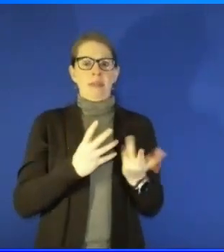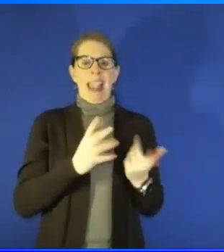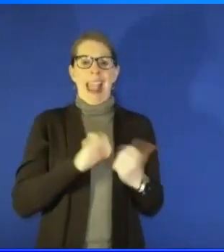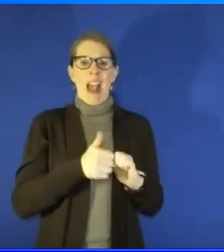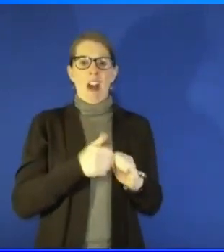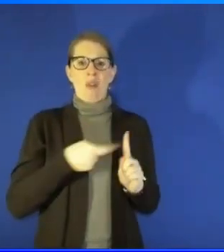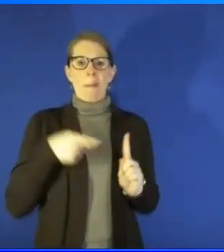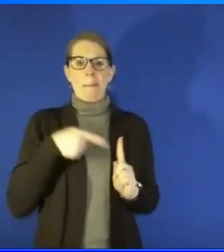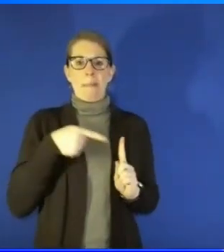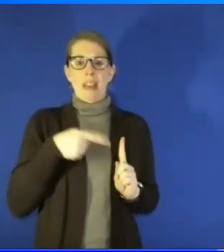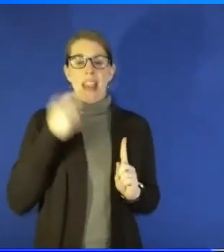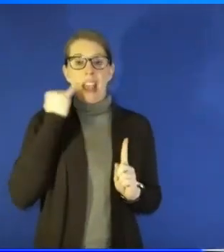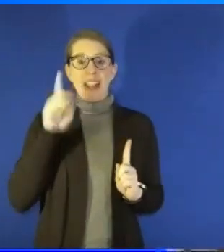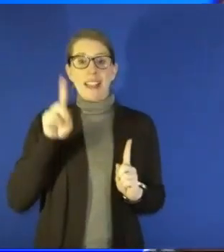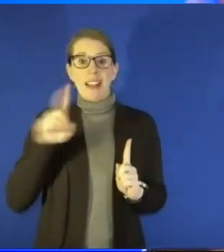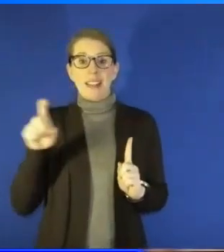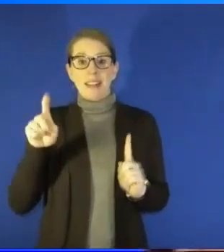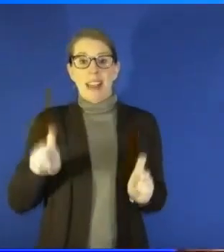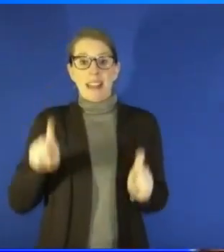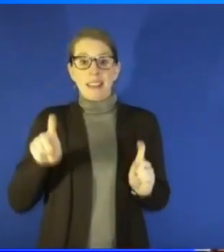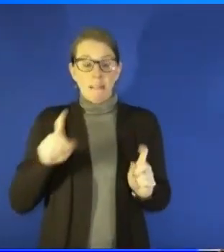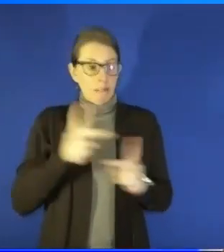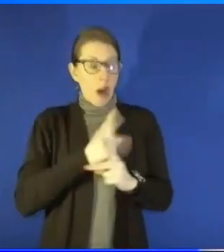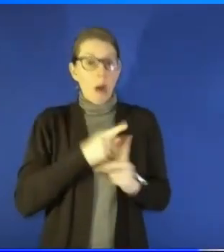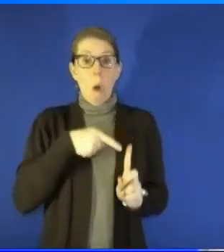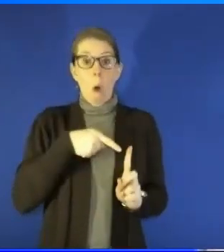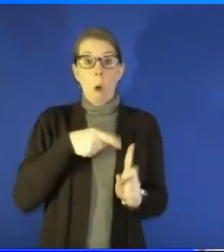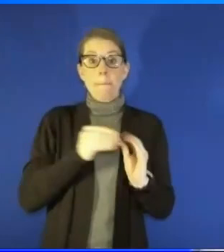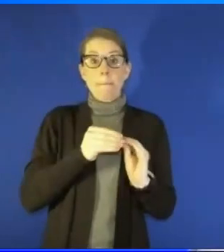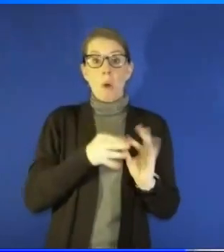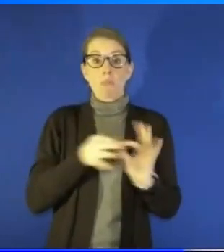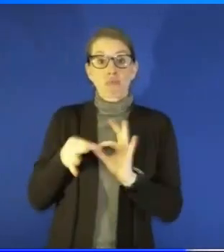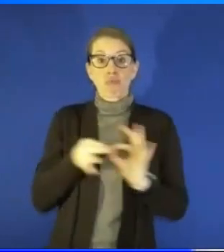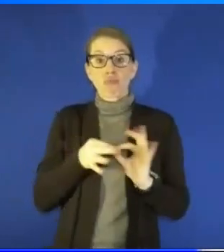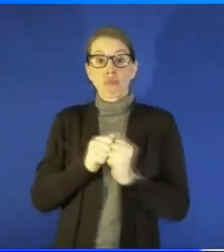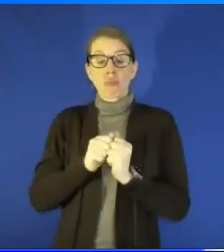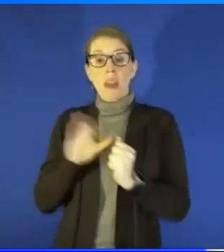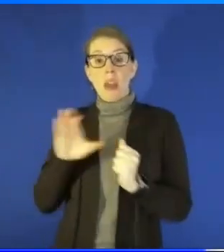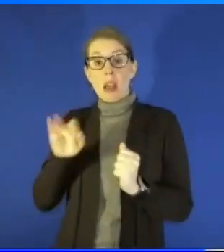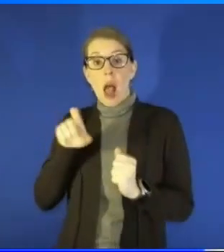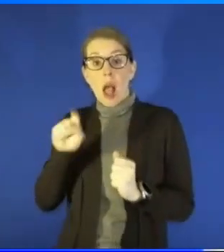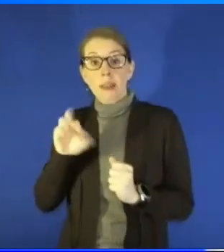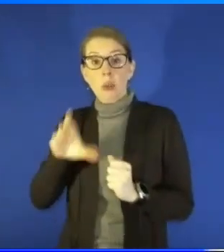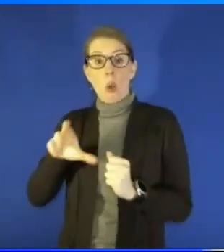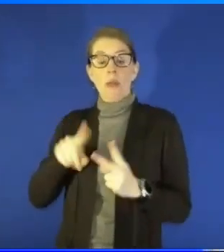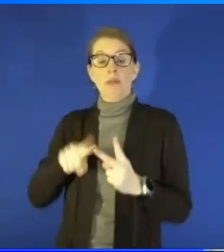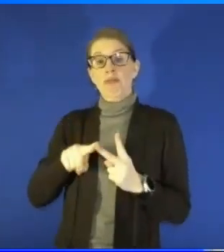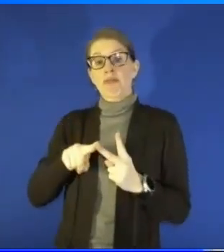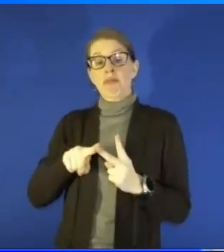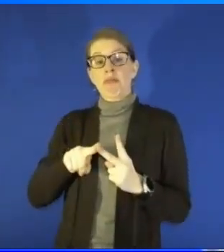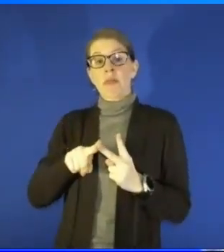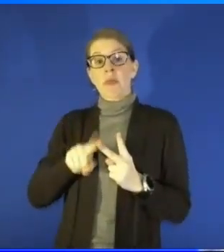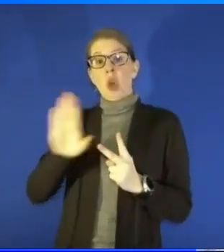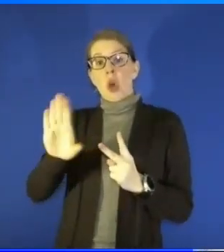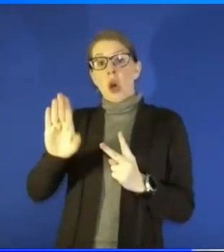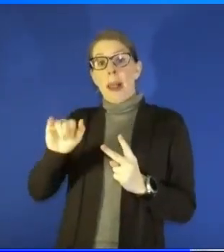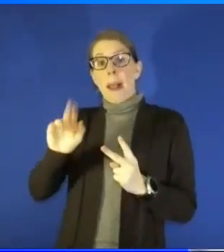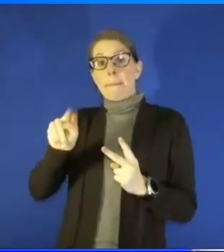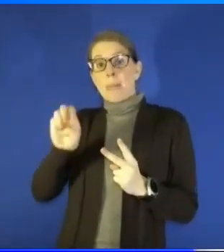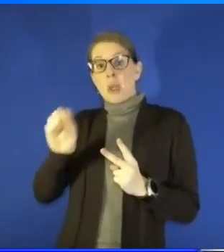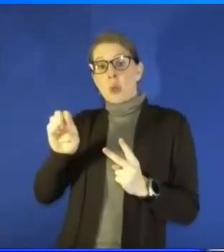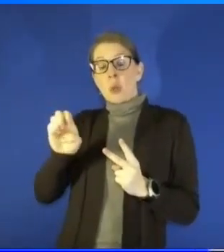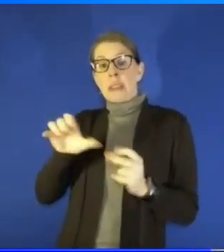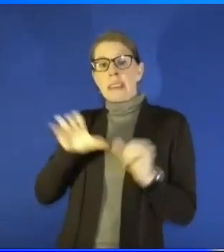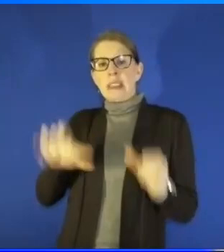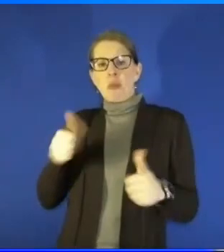diagnostic tests, to figure out, okay, is this more related to the small clots or is this more related to Stephanie's immune system, then we